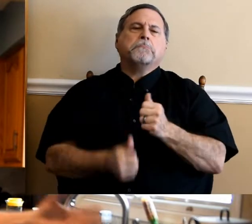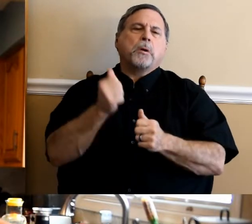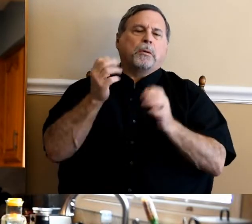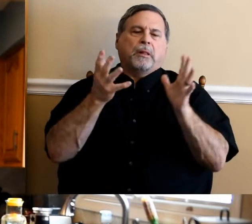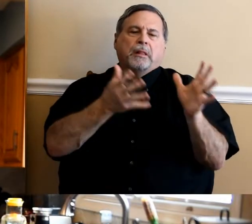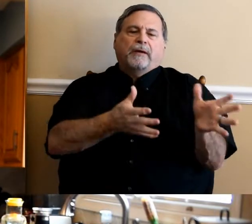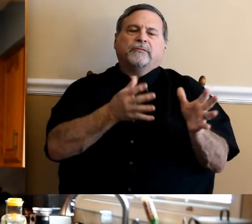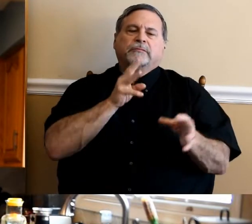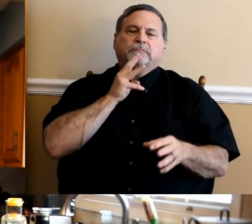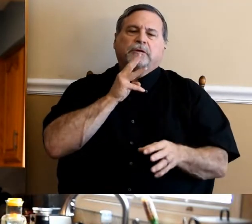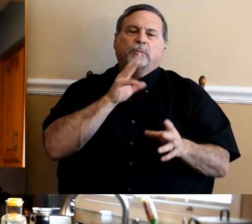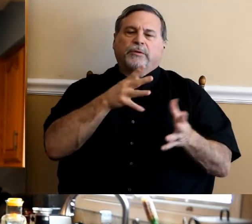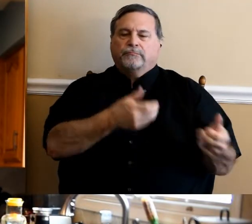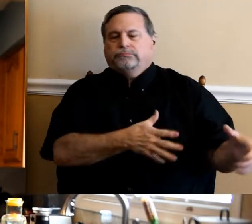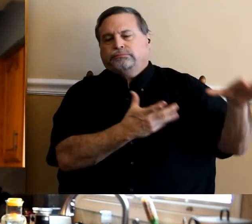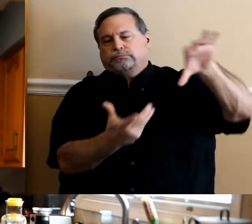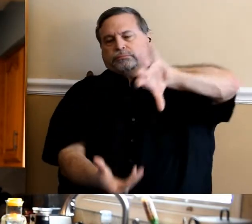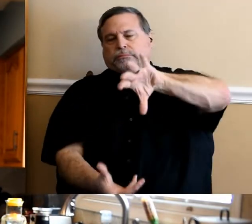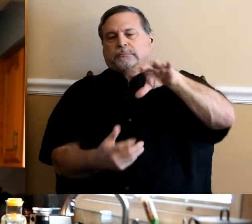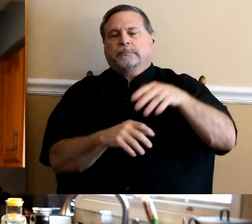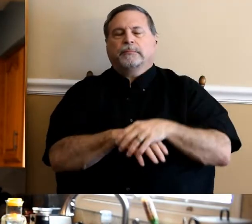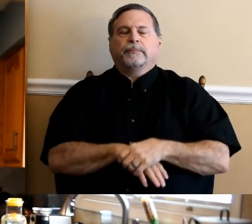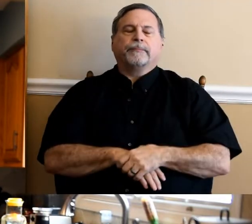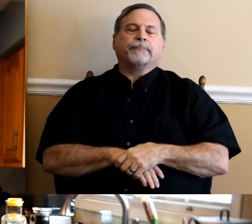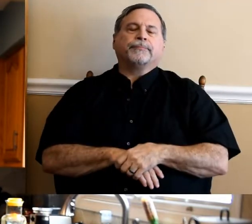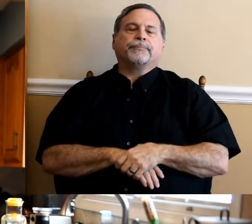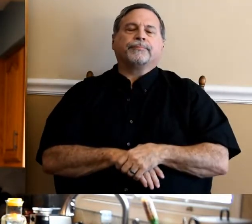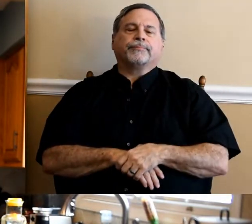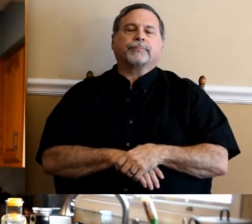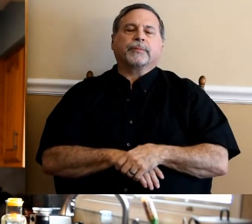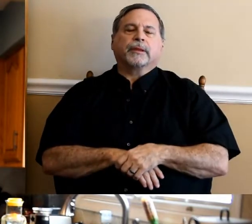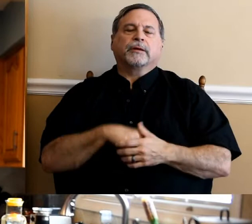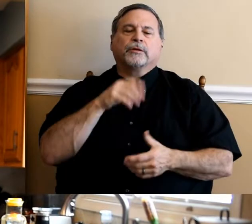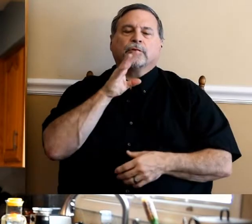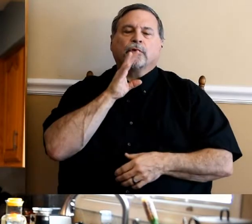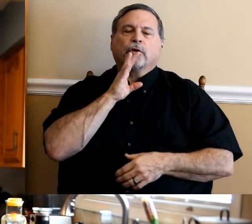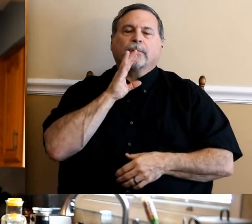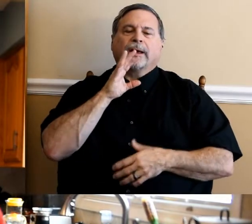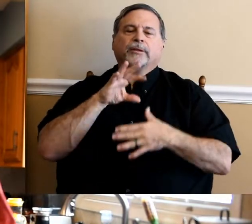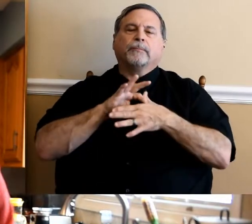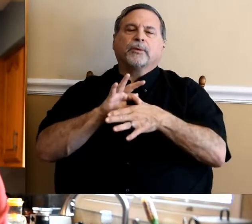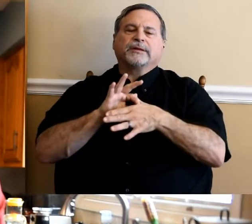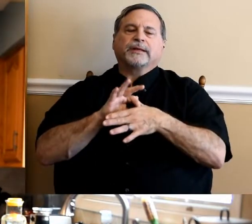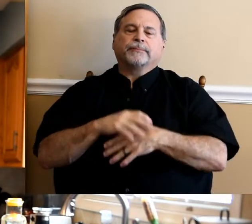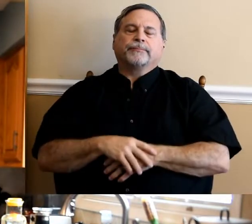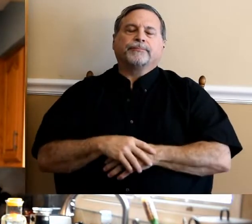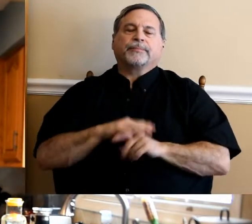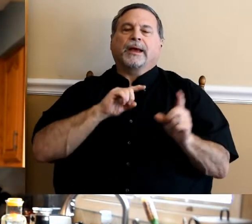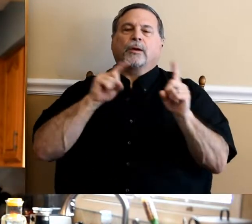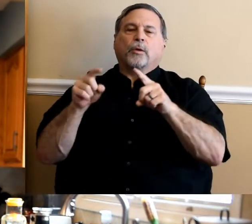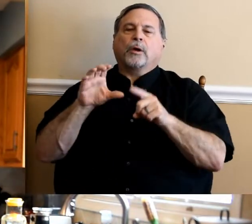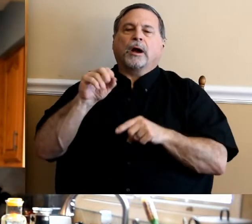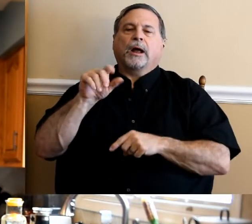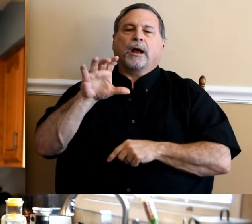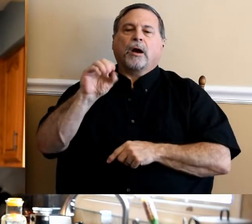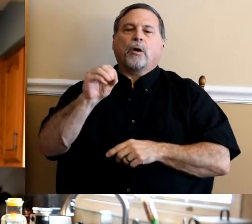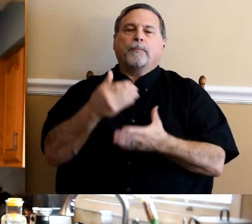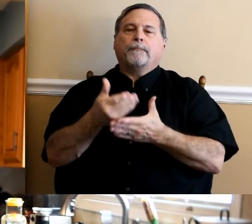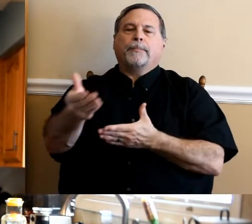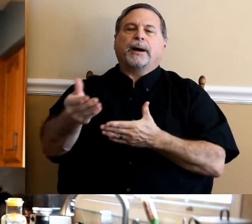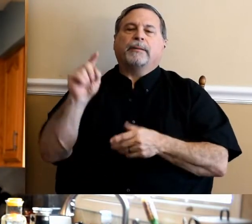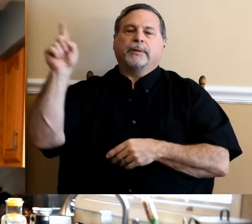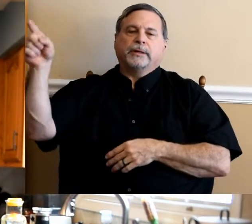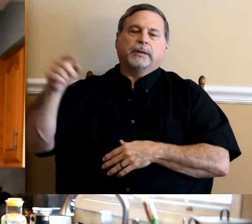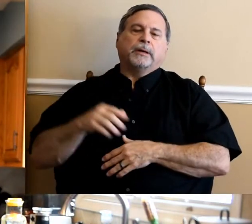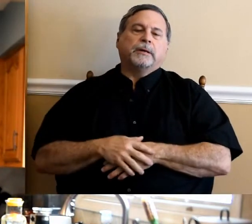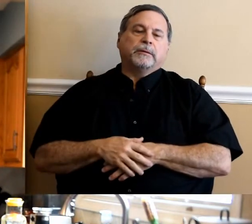a lot of it's still going to be in the brine when you dump it off. Okay, so let's talk about the brisket. Now, I go to Costco, I get my